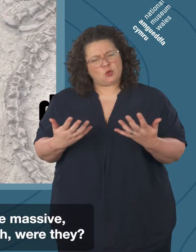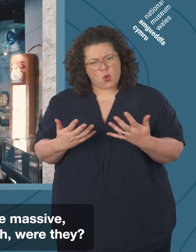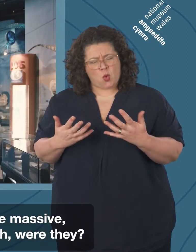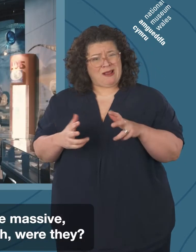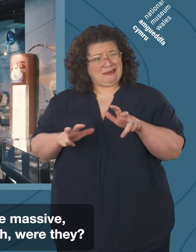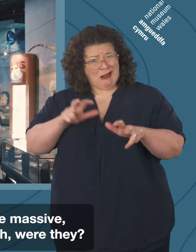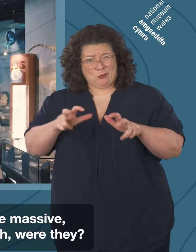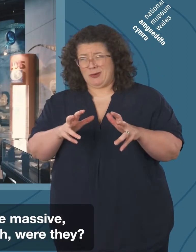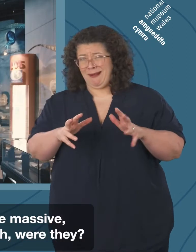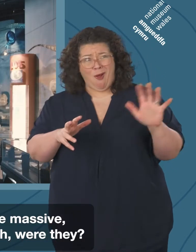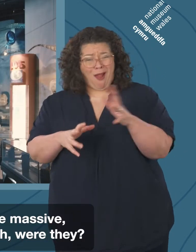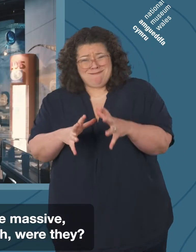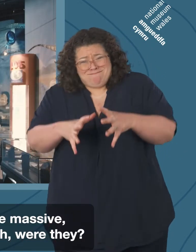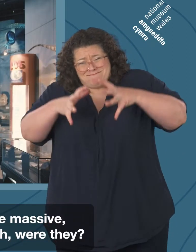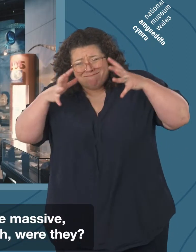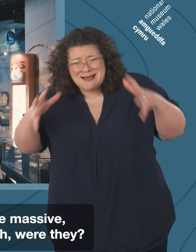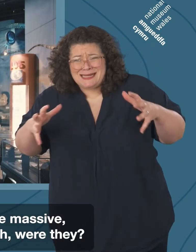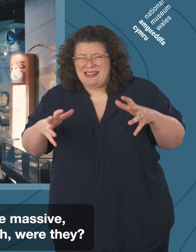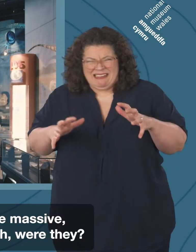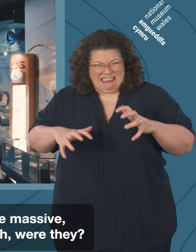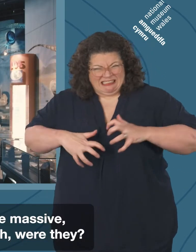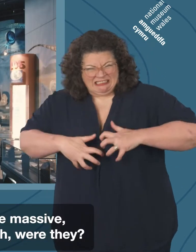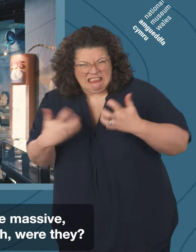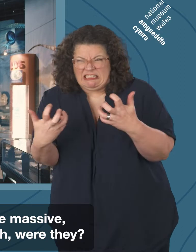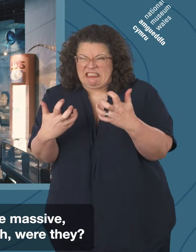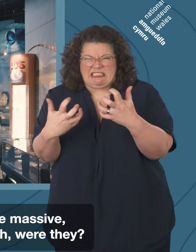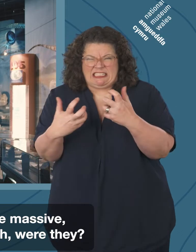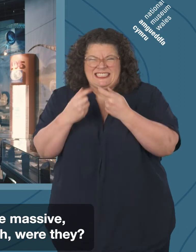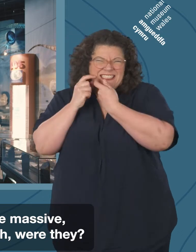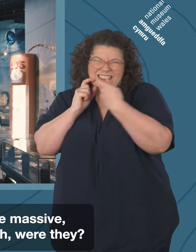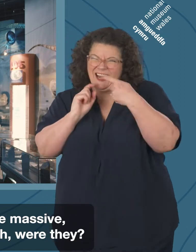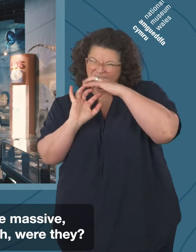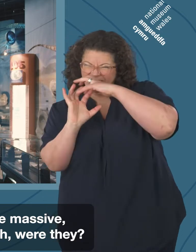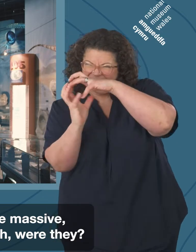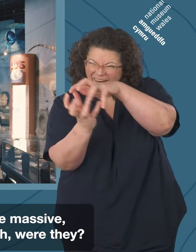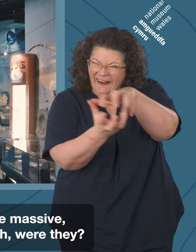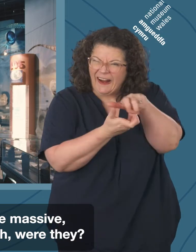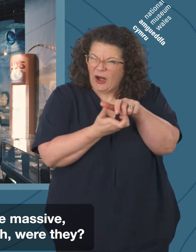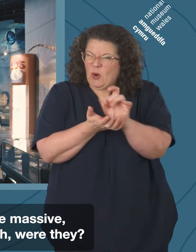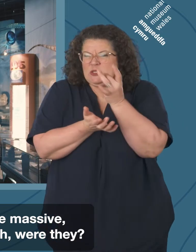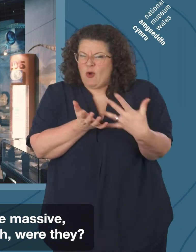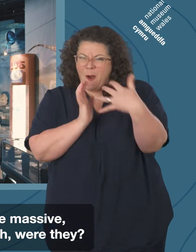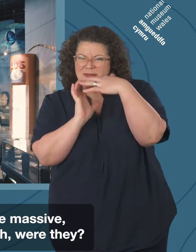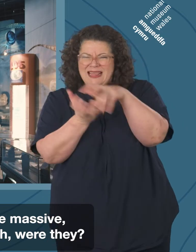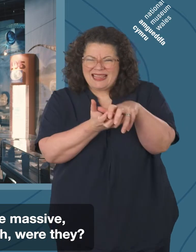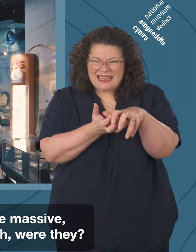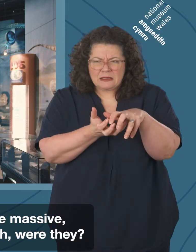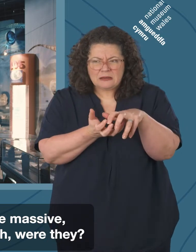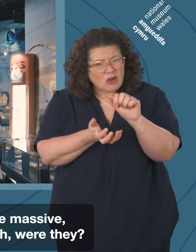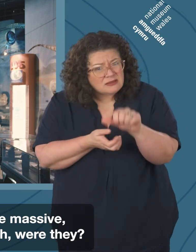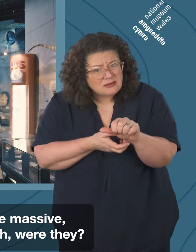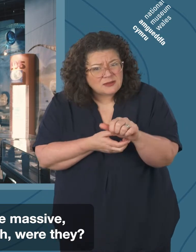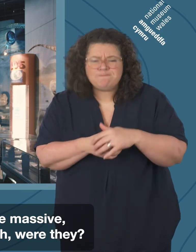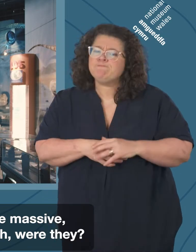Right, so all dinosaurs were massive, vicious, with really sharp teeth. Were